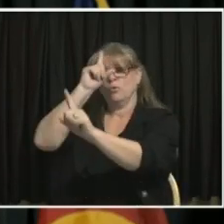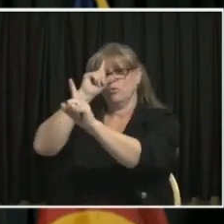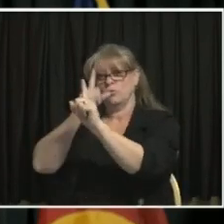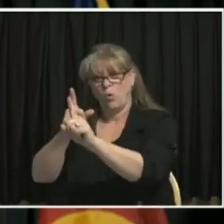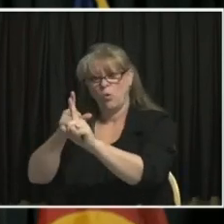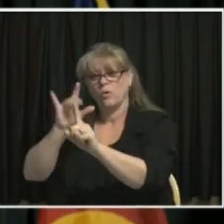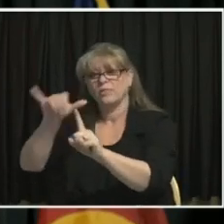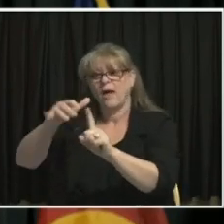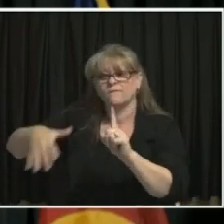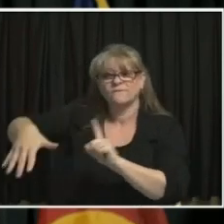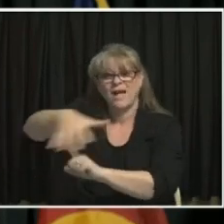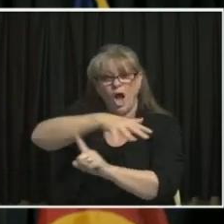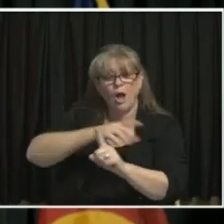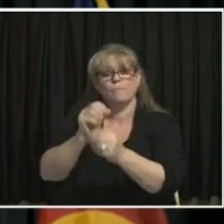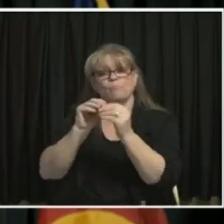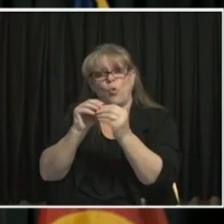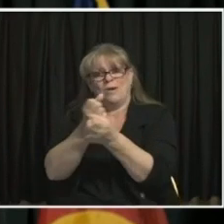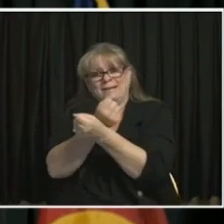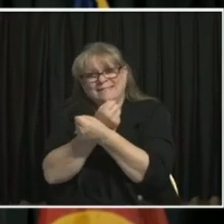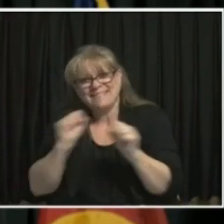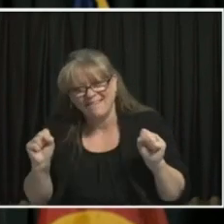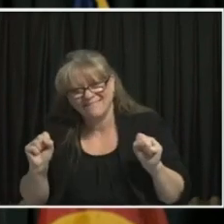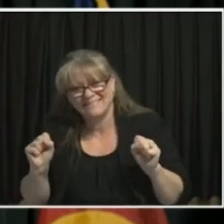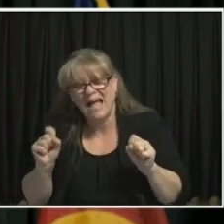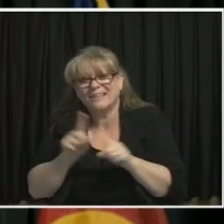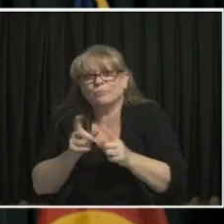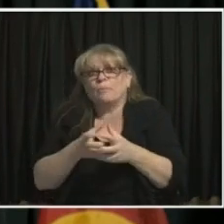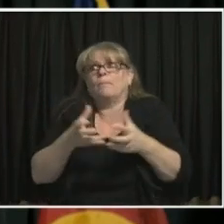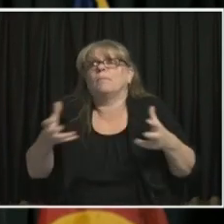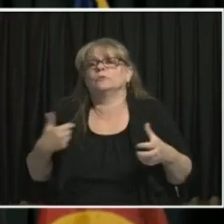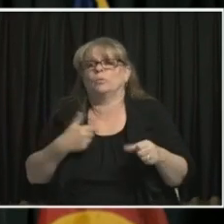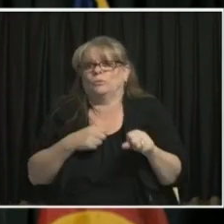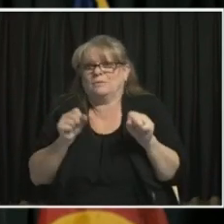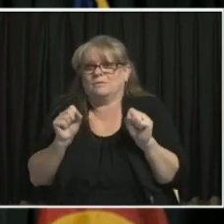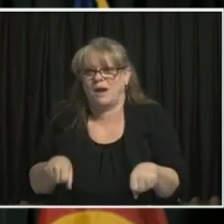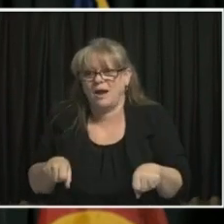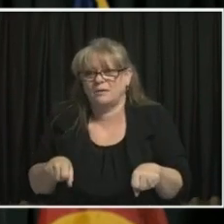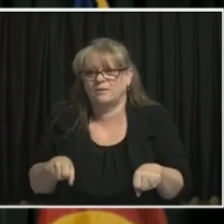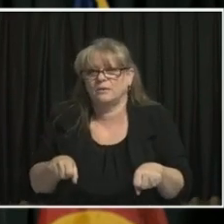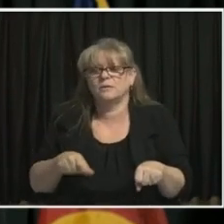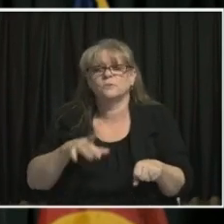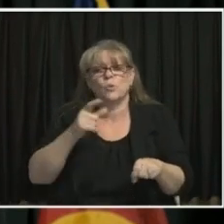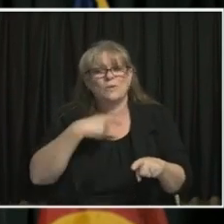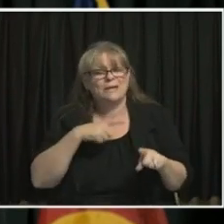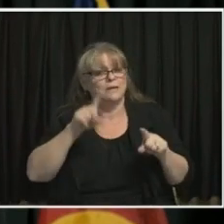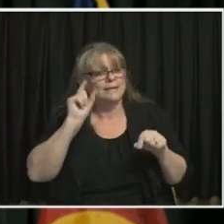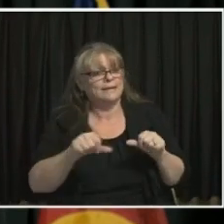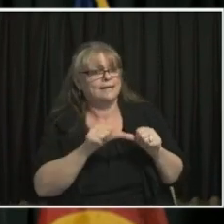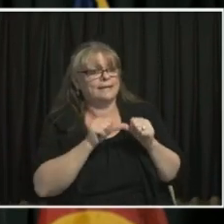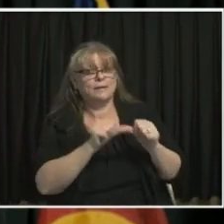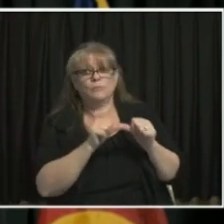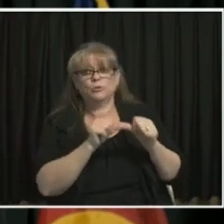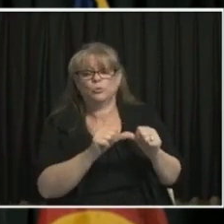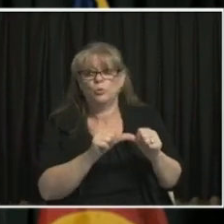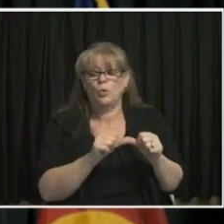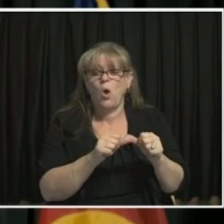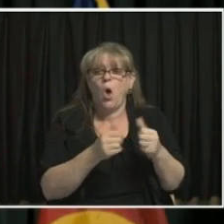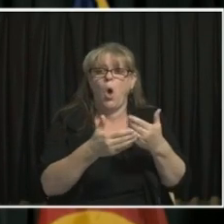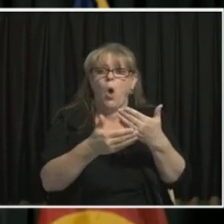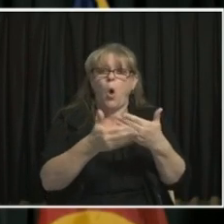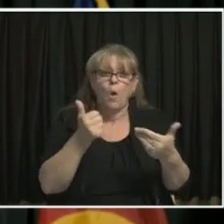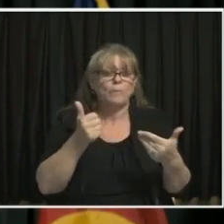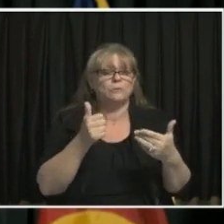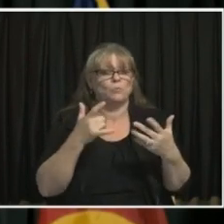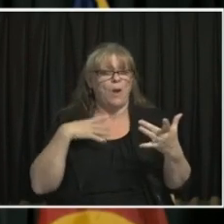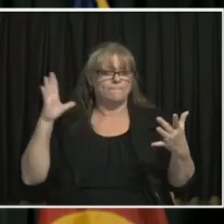as safe as possible a way, but also a sustainable way, as close to normal as way as possible. If you're not comfortable